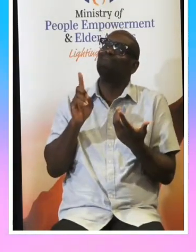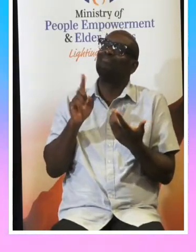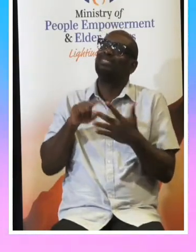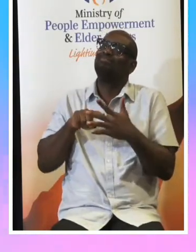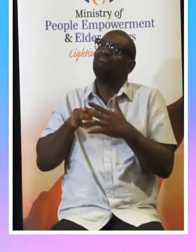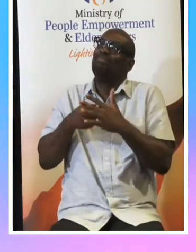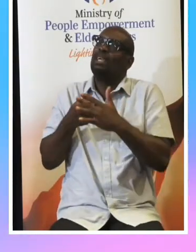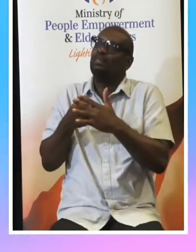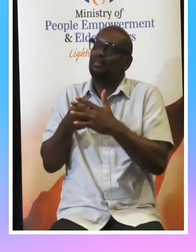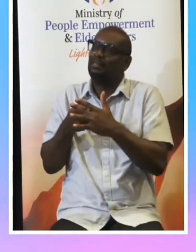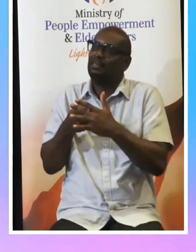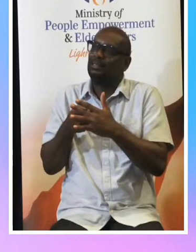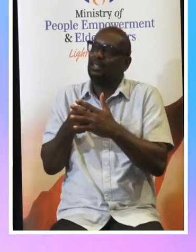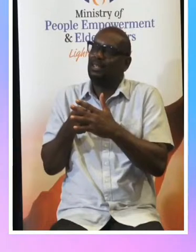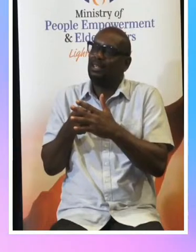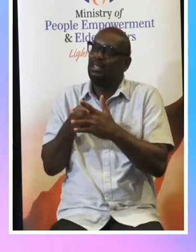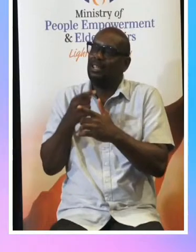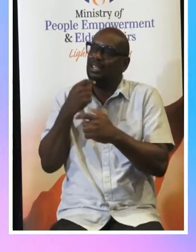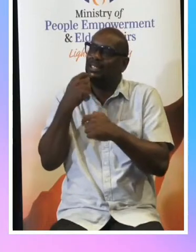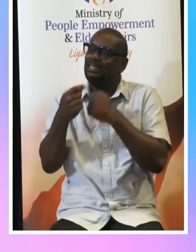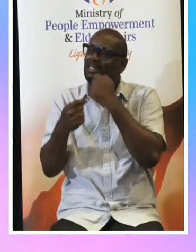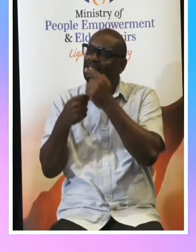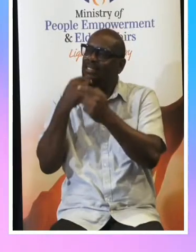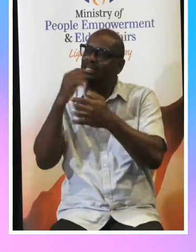telling the story of their life.